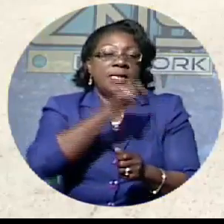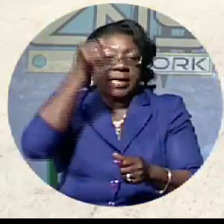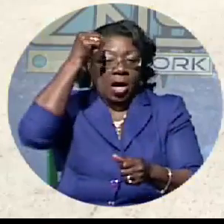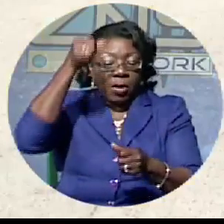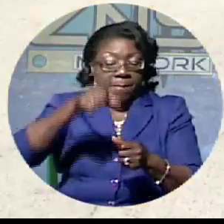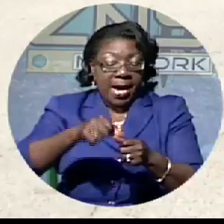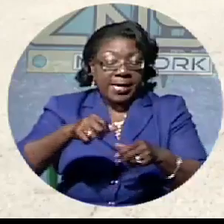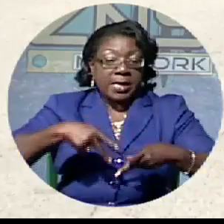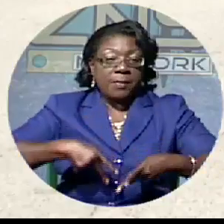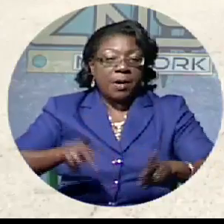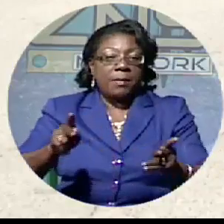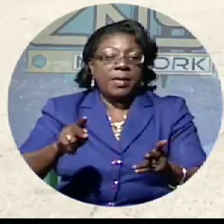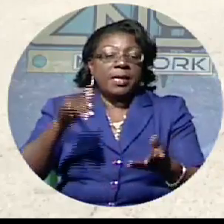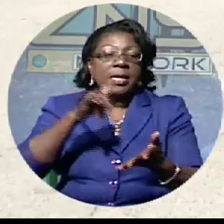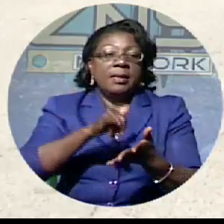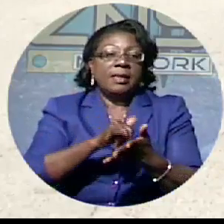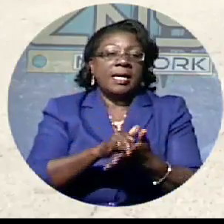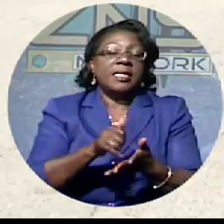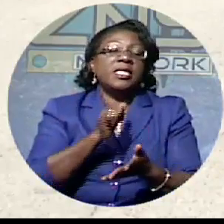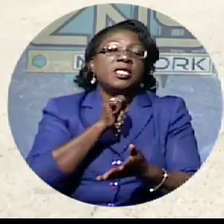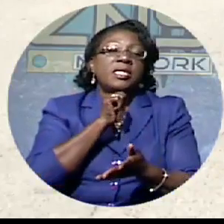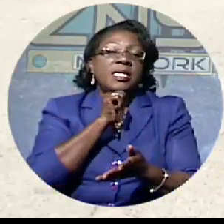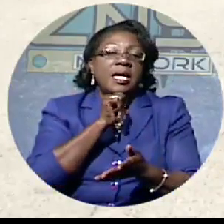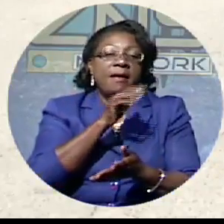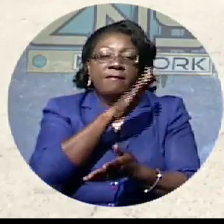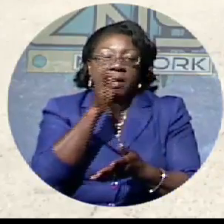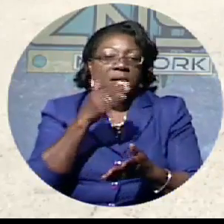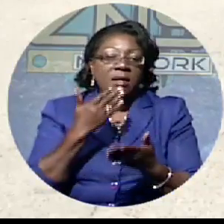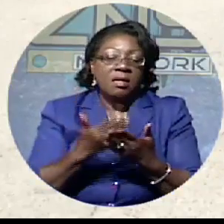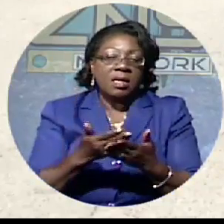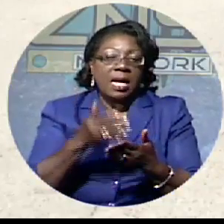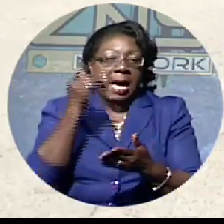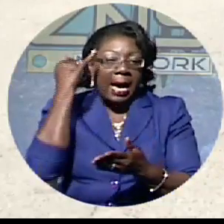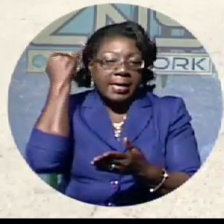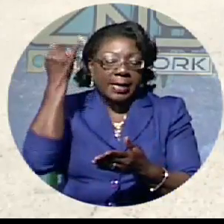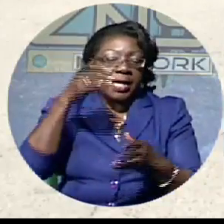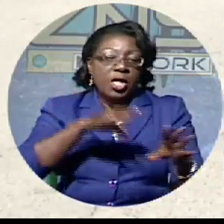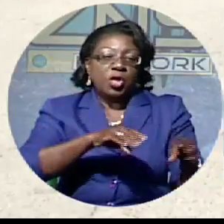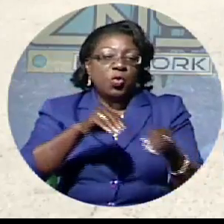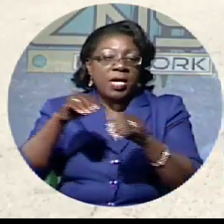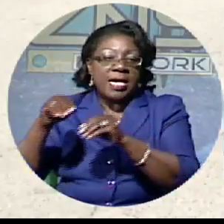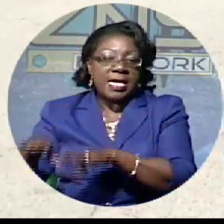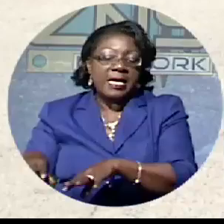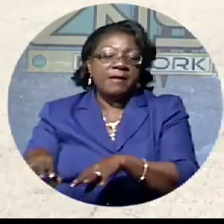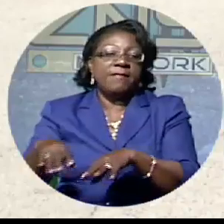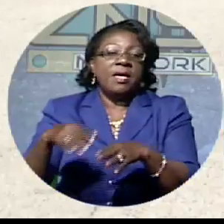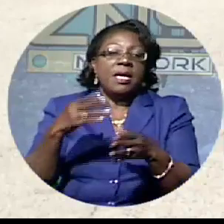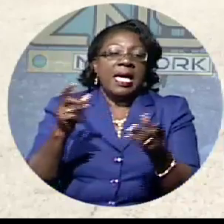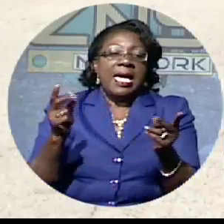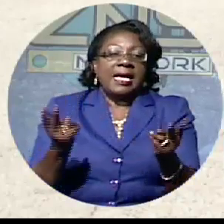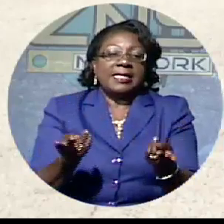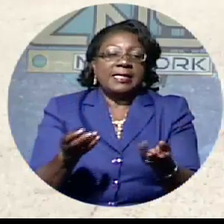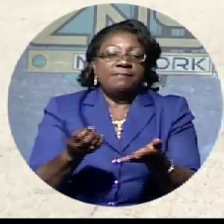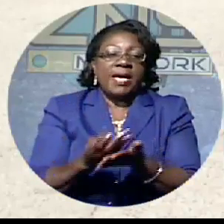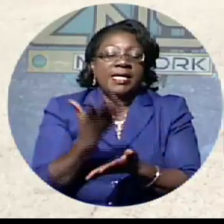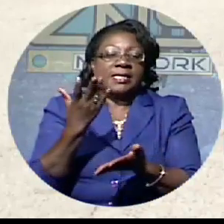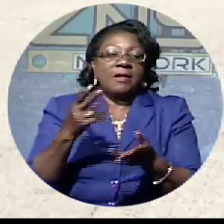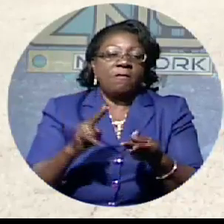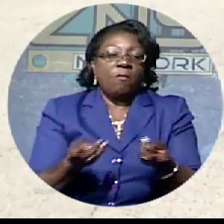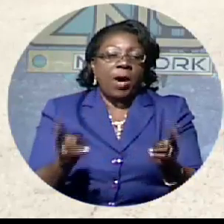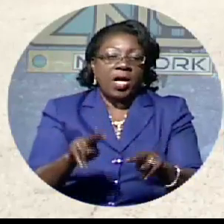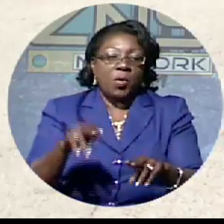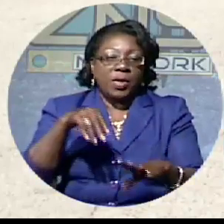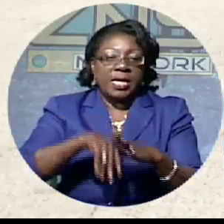reminding the public that it is never a good idea to leave personal goods like handbags, laptop computers, and cellular phones inside